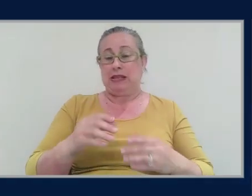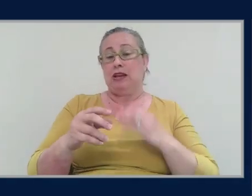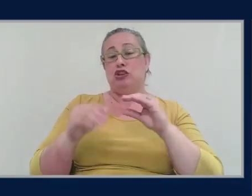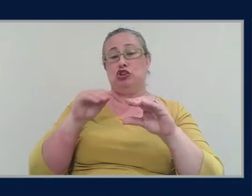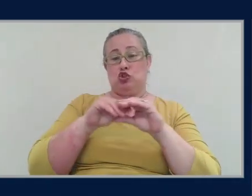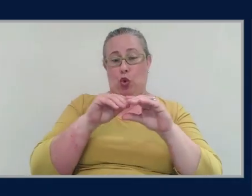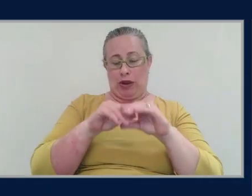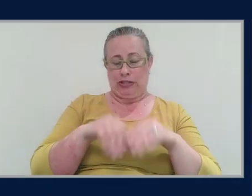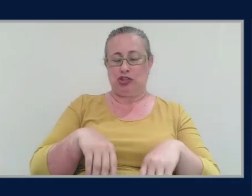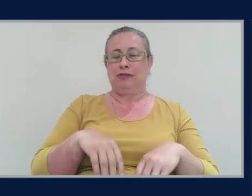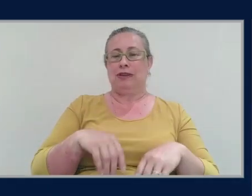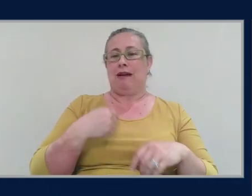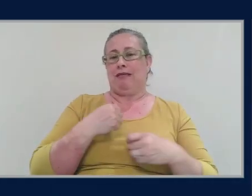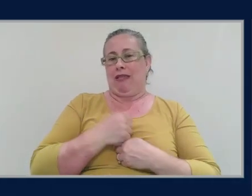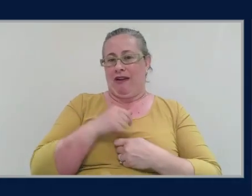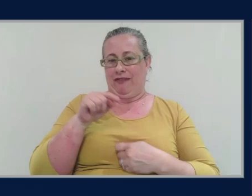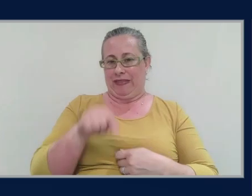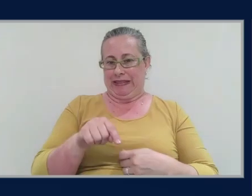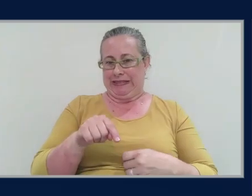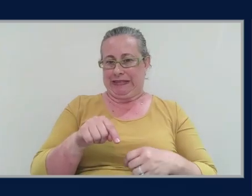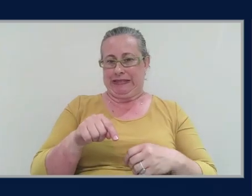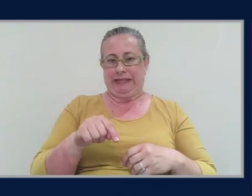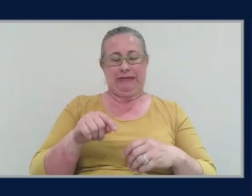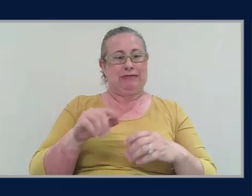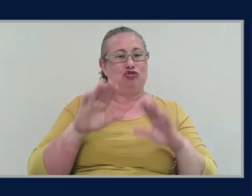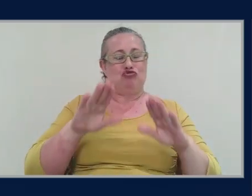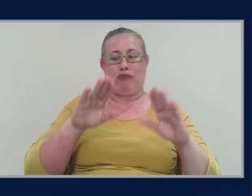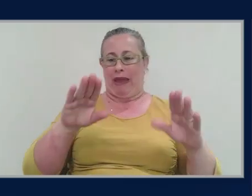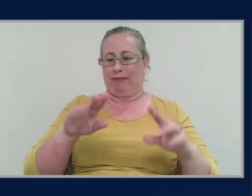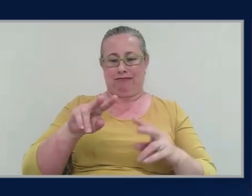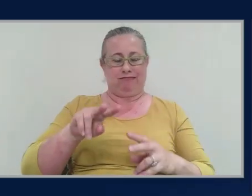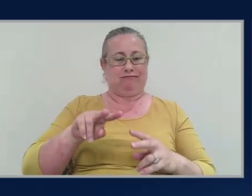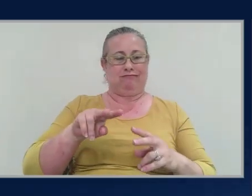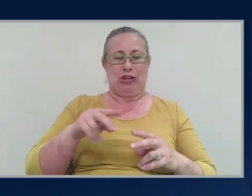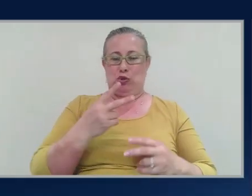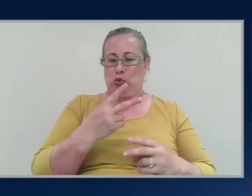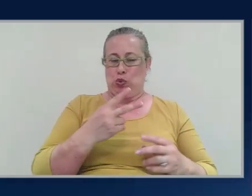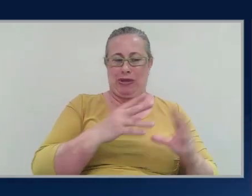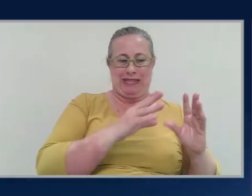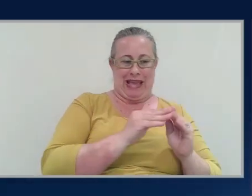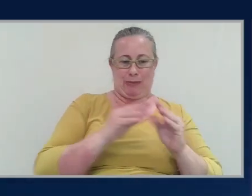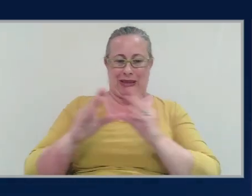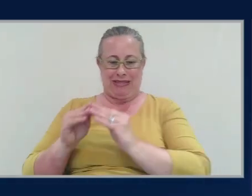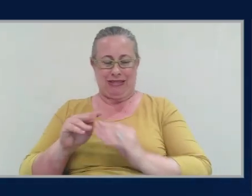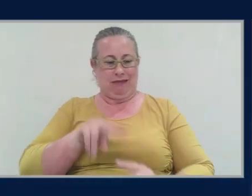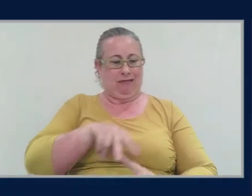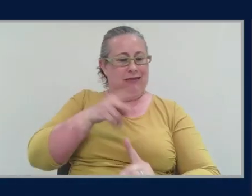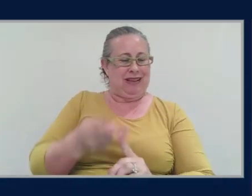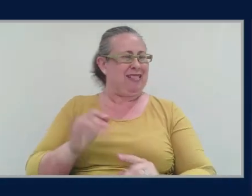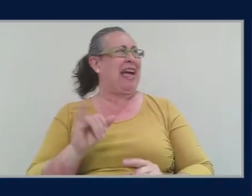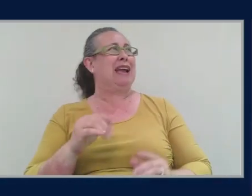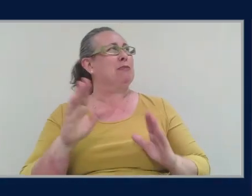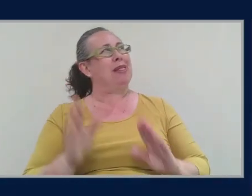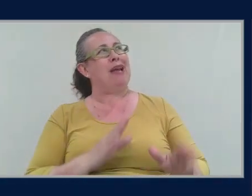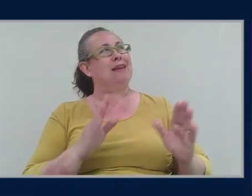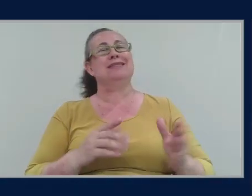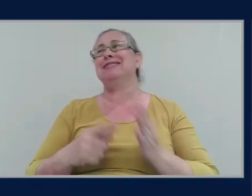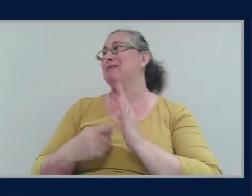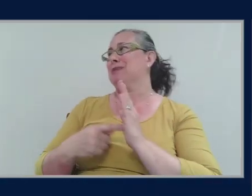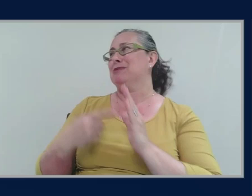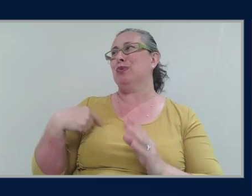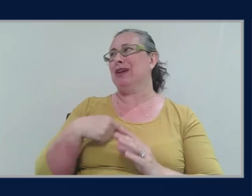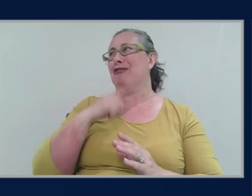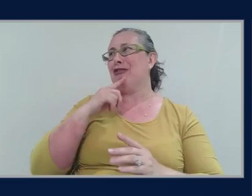so I love this kind of great juxtaposition of these two segments. It's like here. It was planned, almost. You know, sometimes we're good planners.